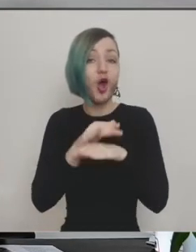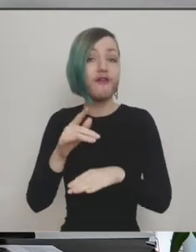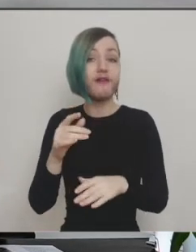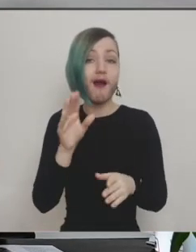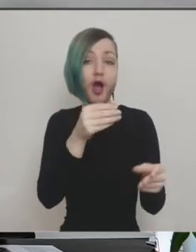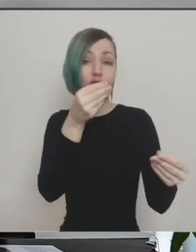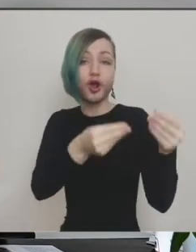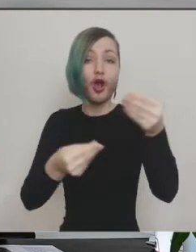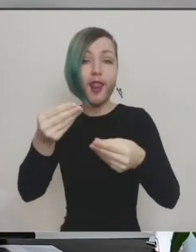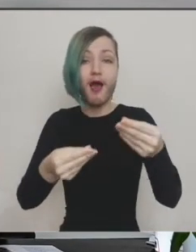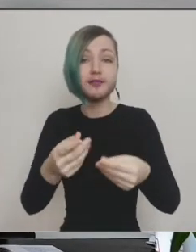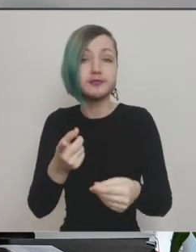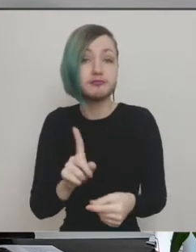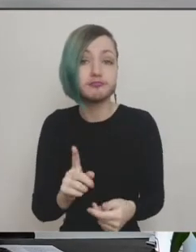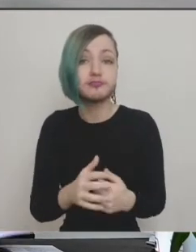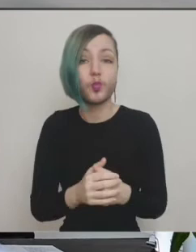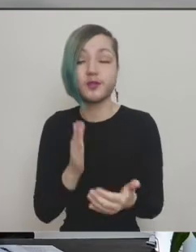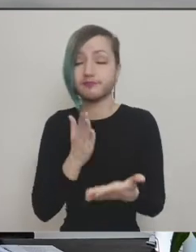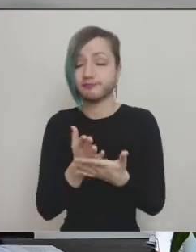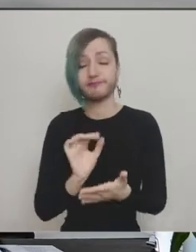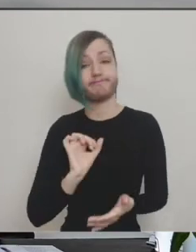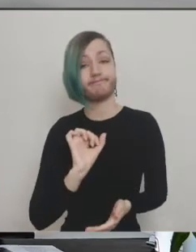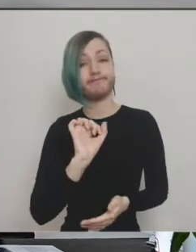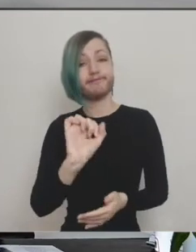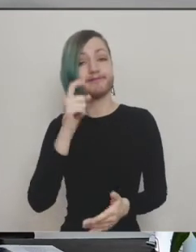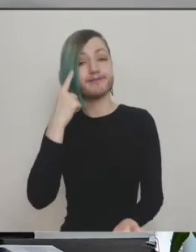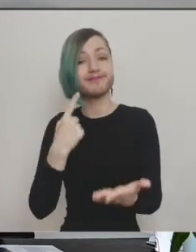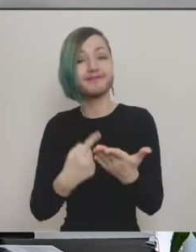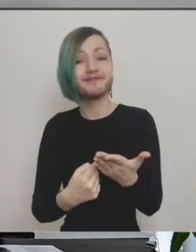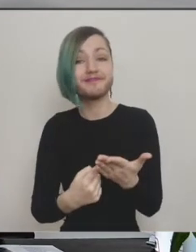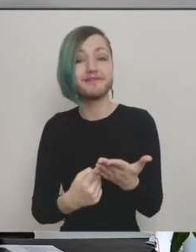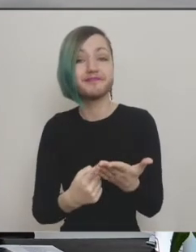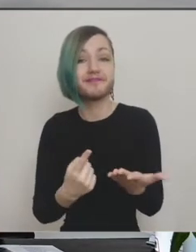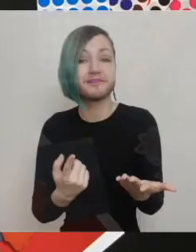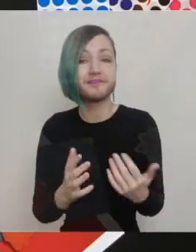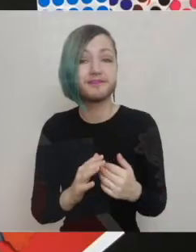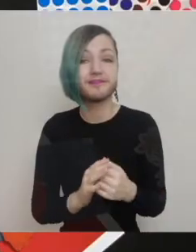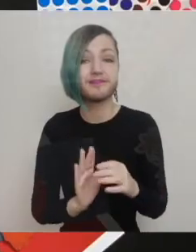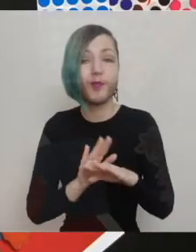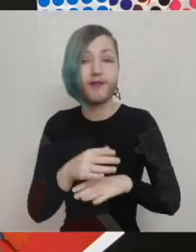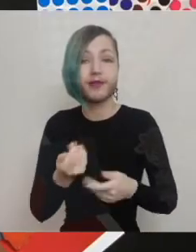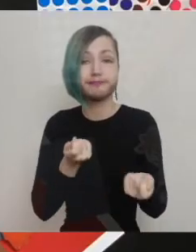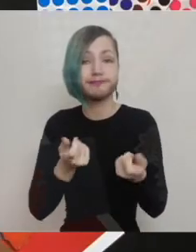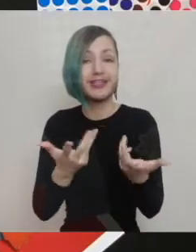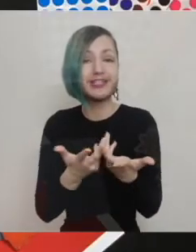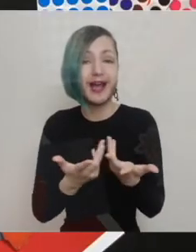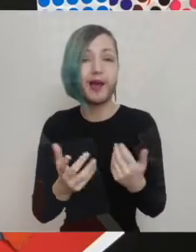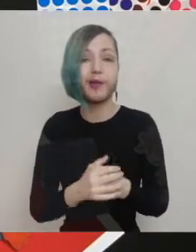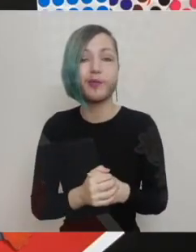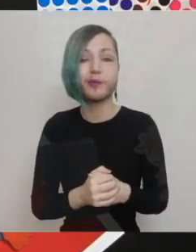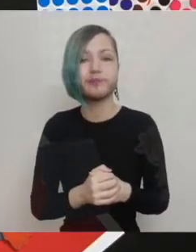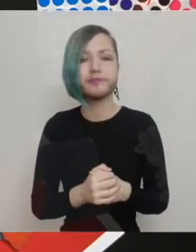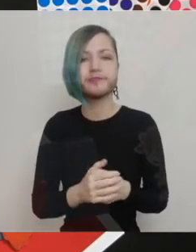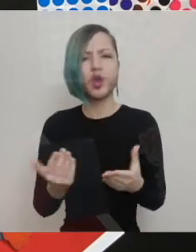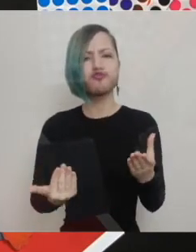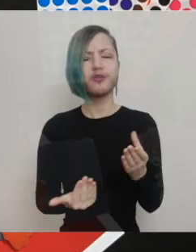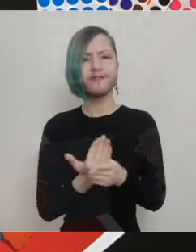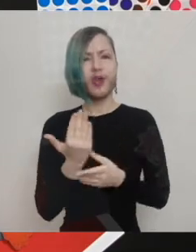it's completely up to you how you approach it. I feel quite